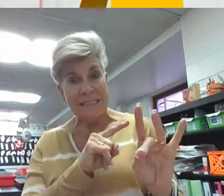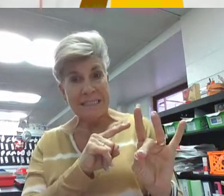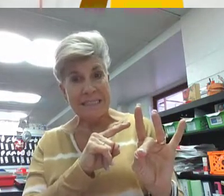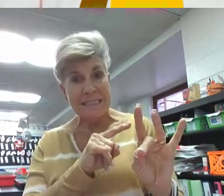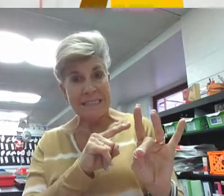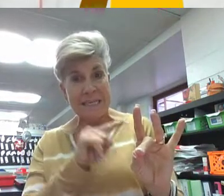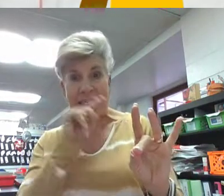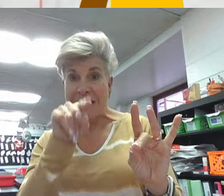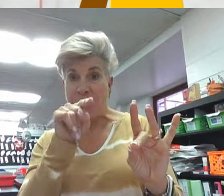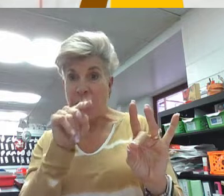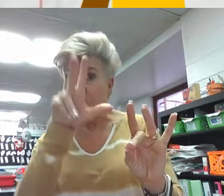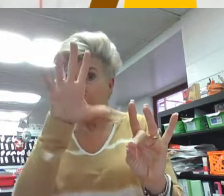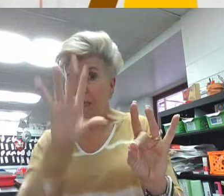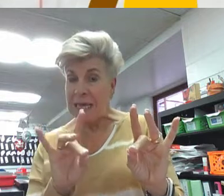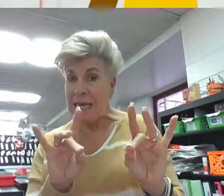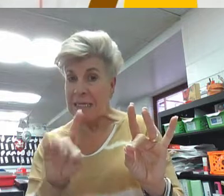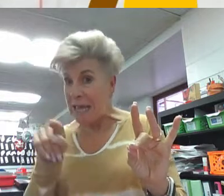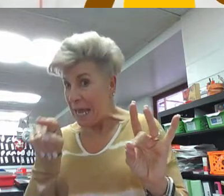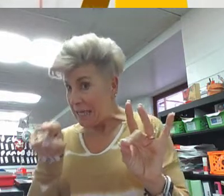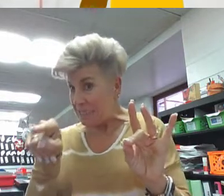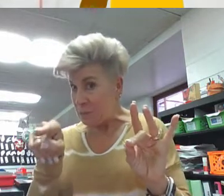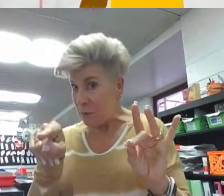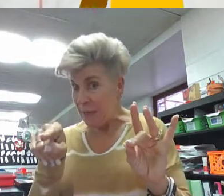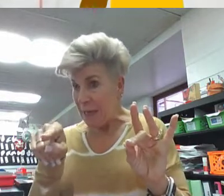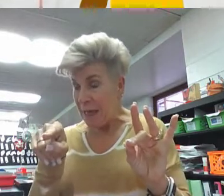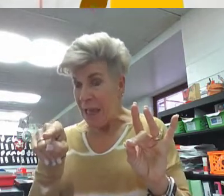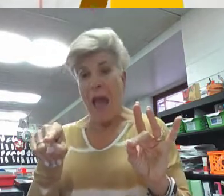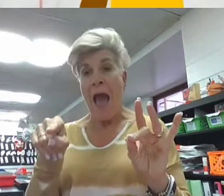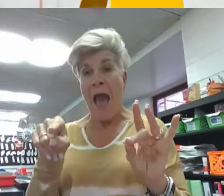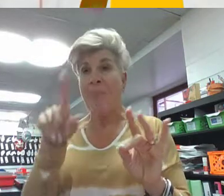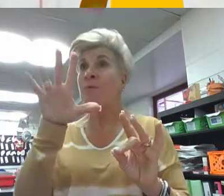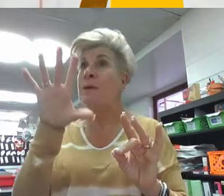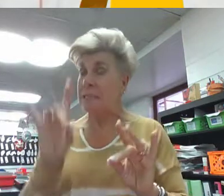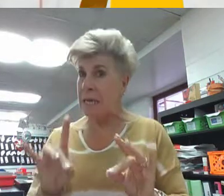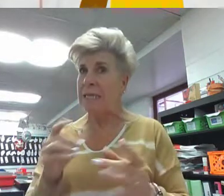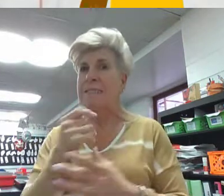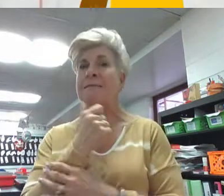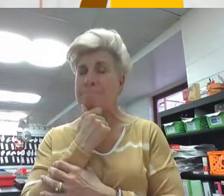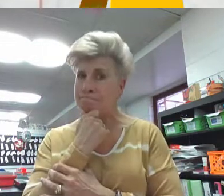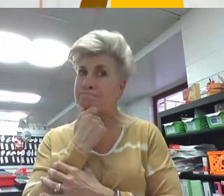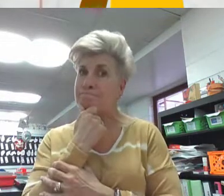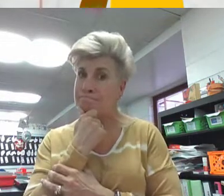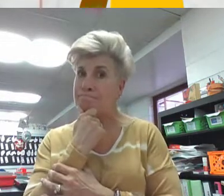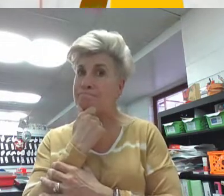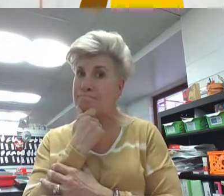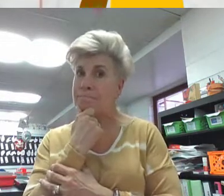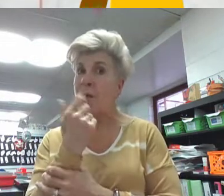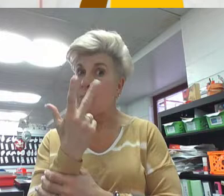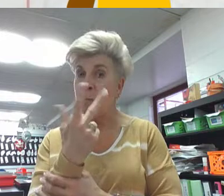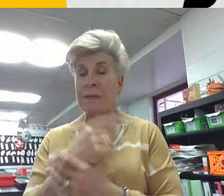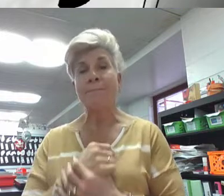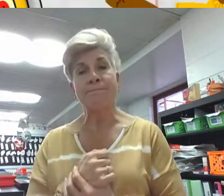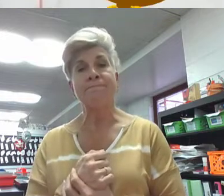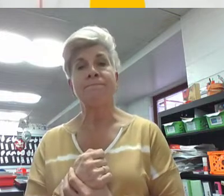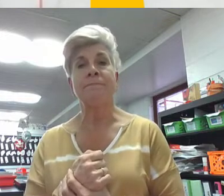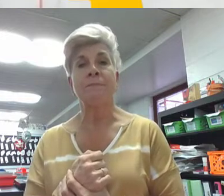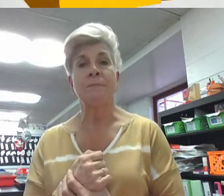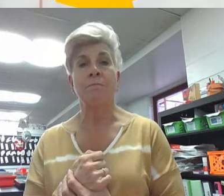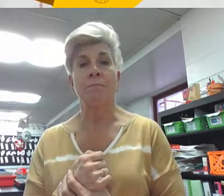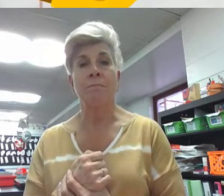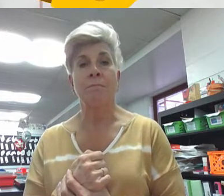5 eighths left, another pizza had 3 eighths left, and the final pizza also had 3 eighths